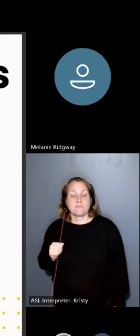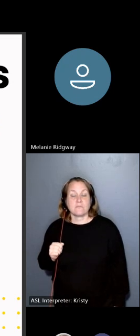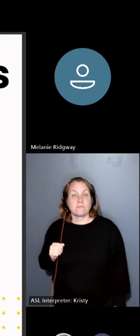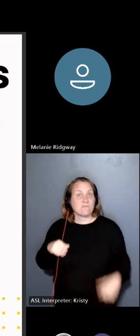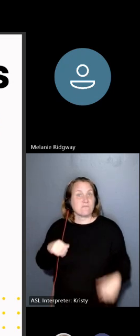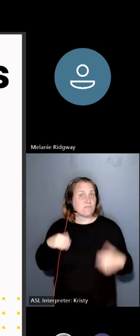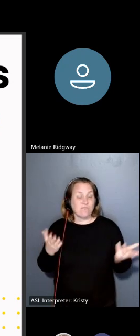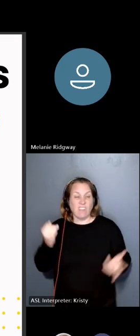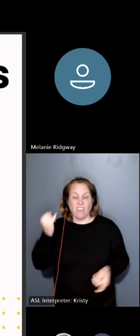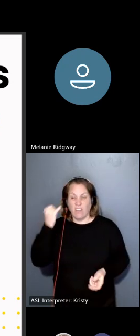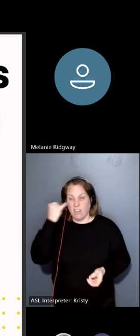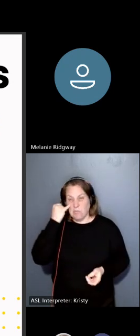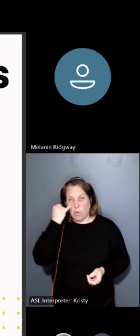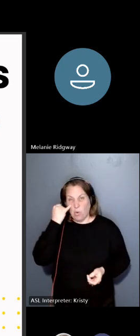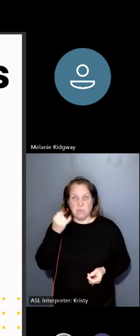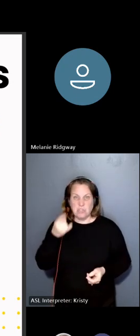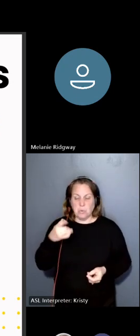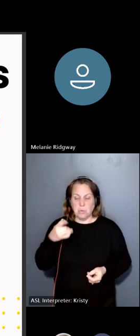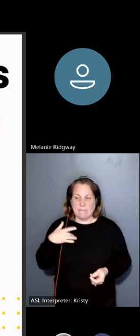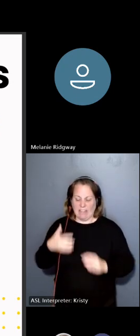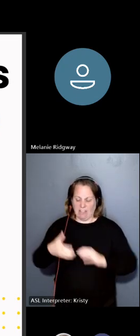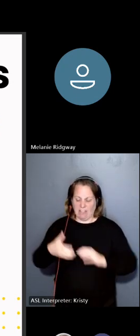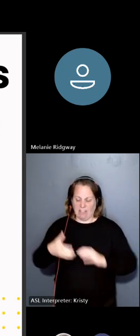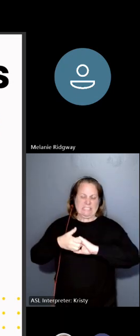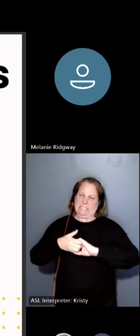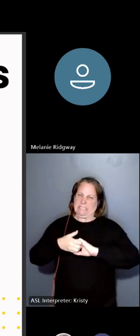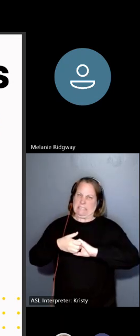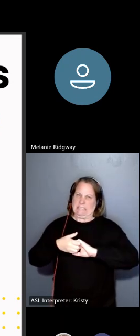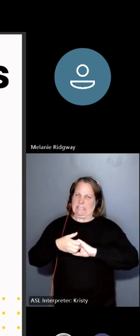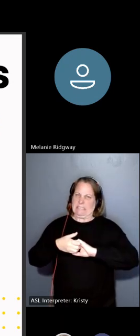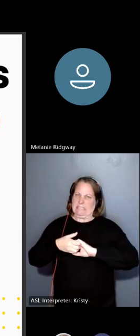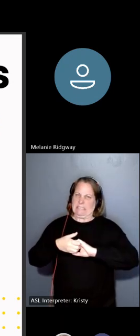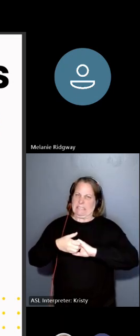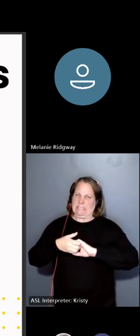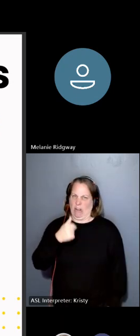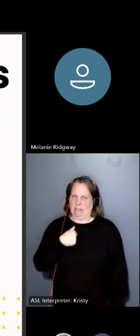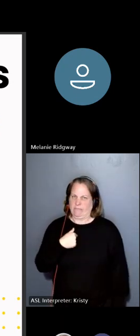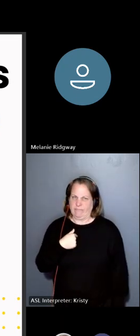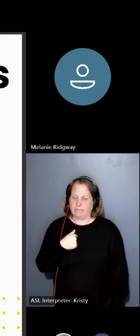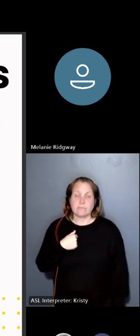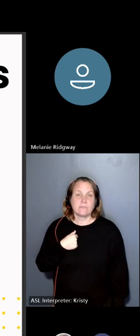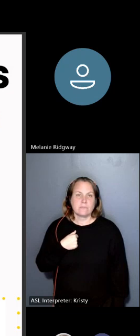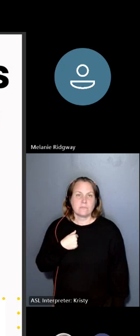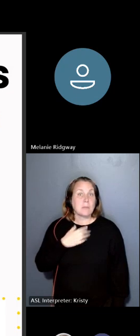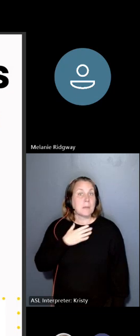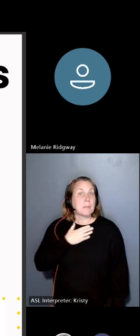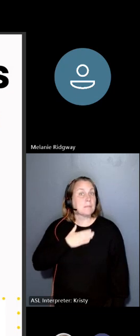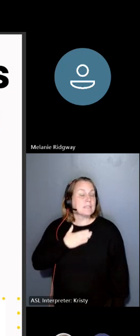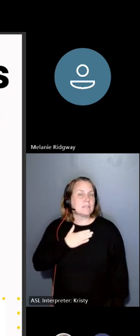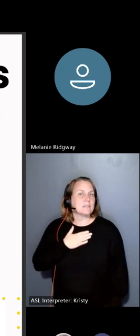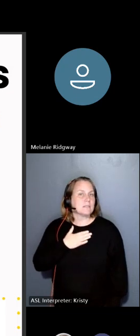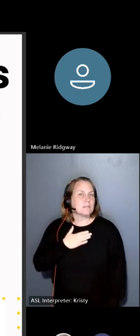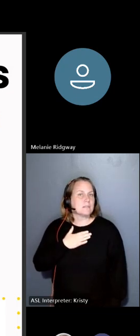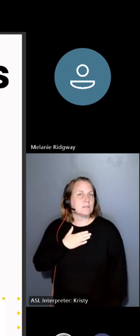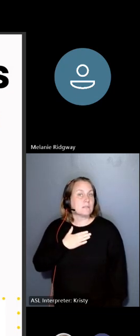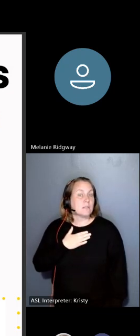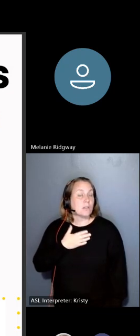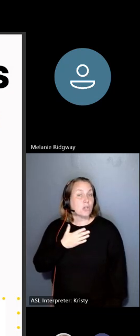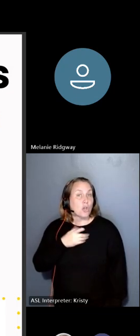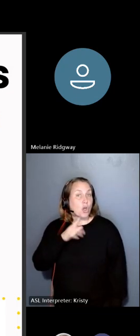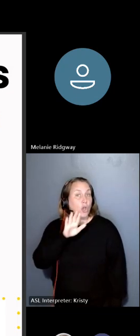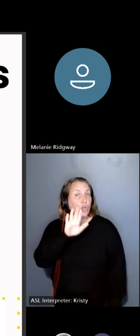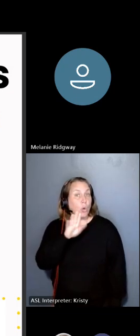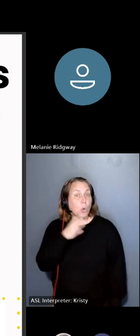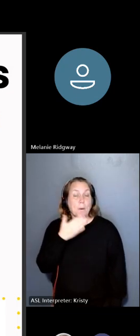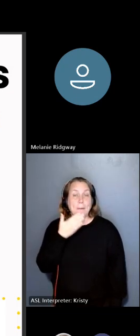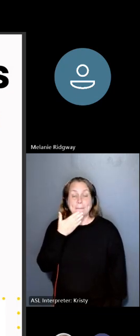If you decide not to shake hands, please determine what response you